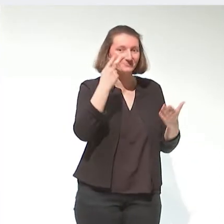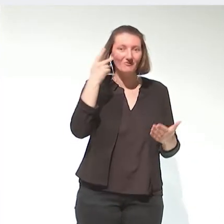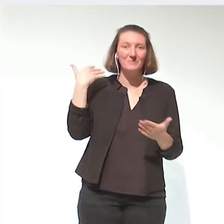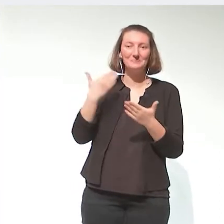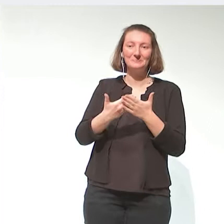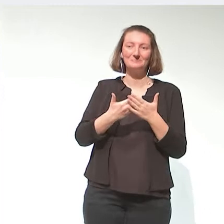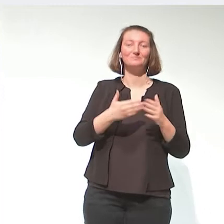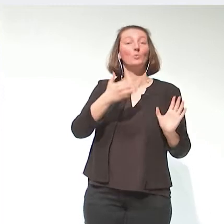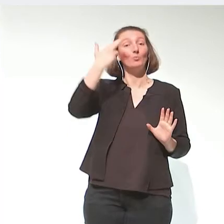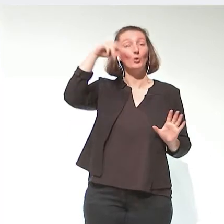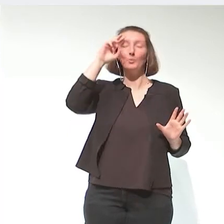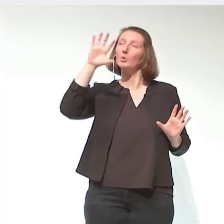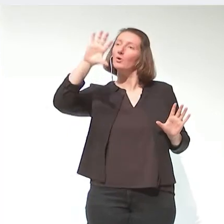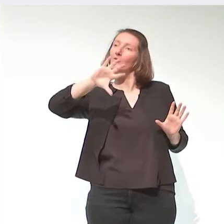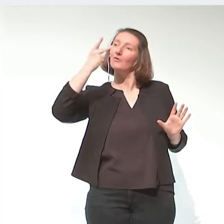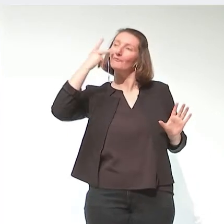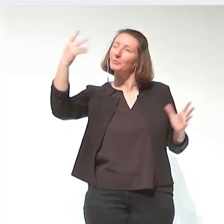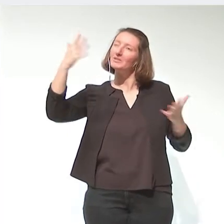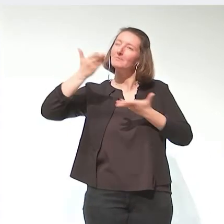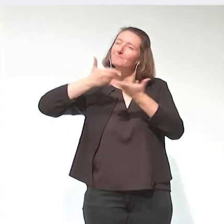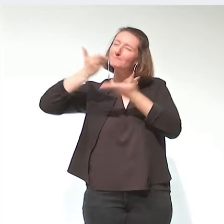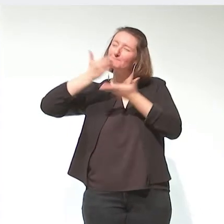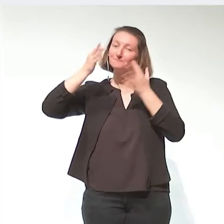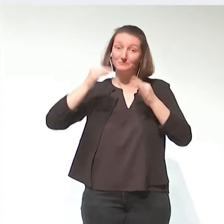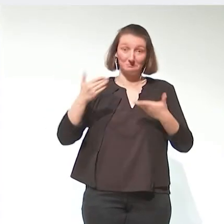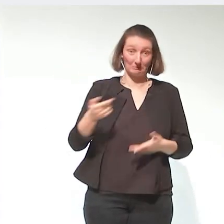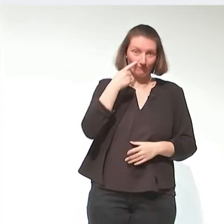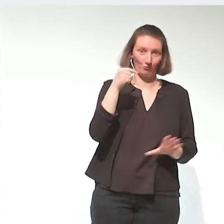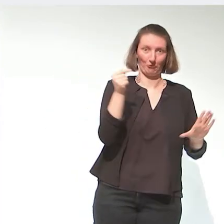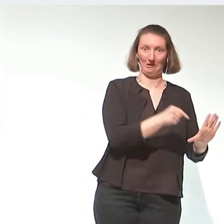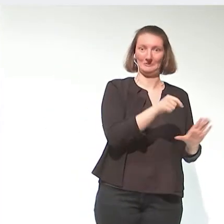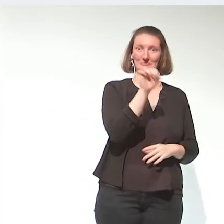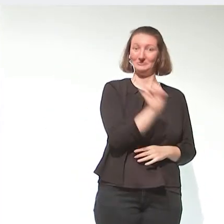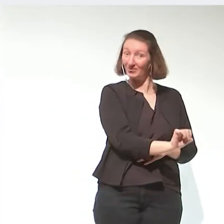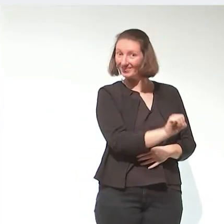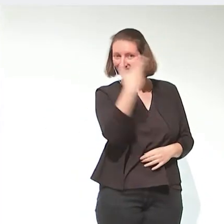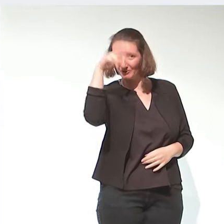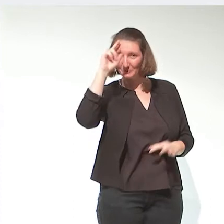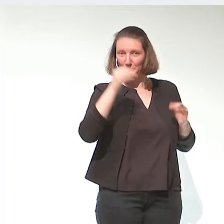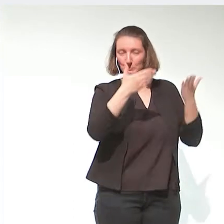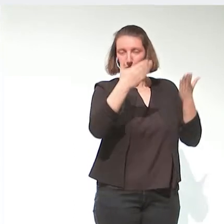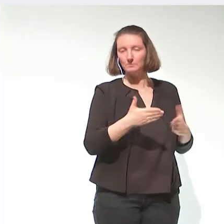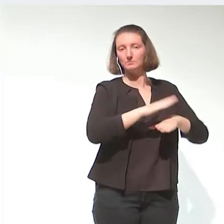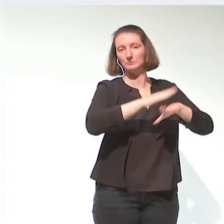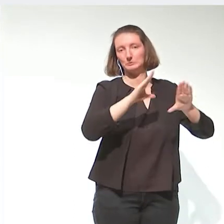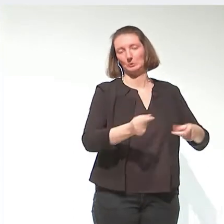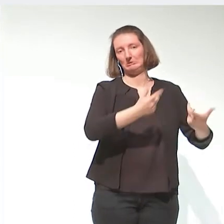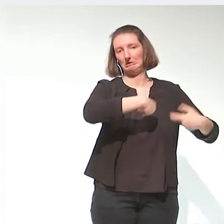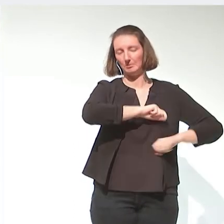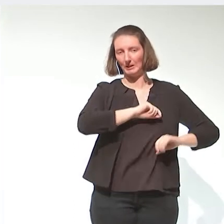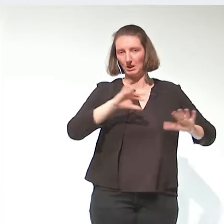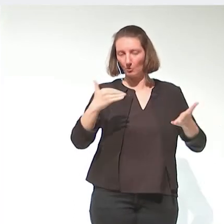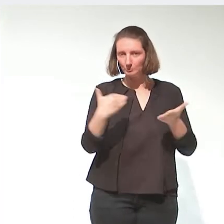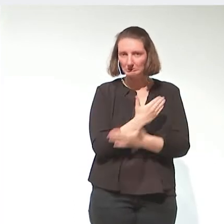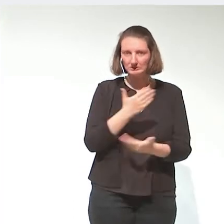So, from the northern reaches of Europe, we can now move off into Spain. So, Mrs. Blanco, what problems